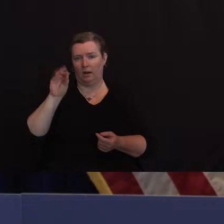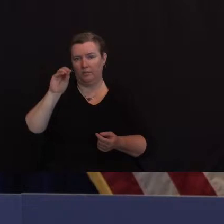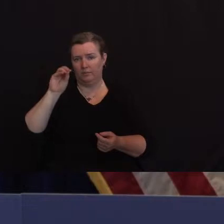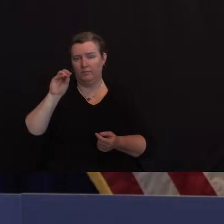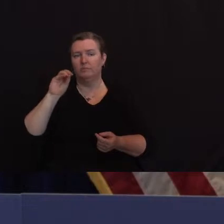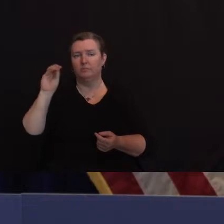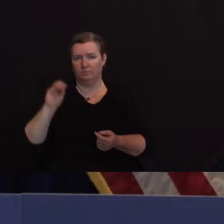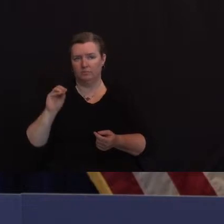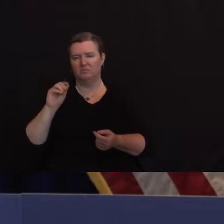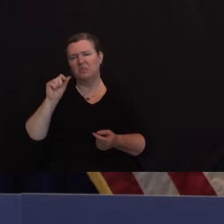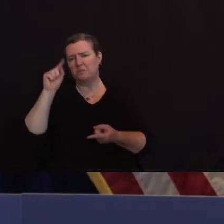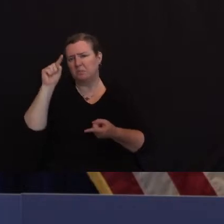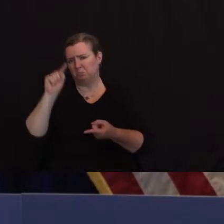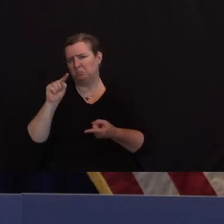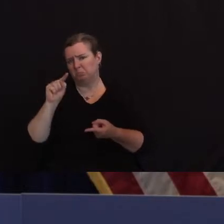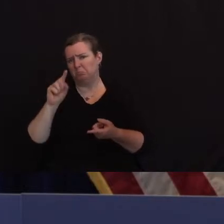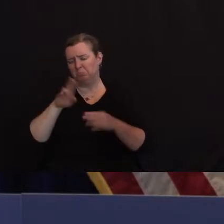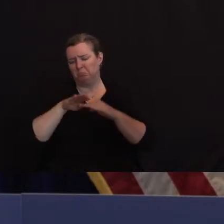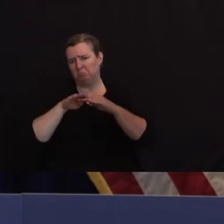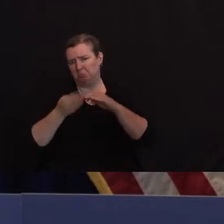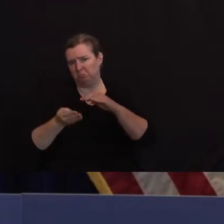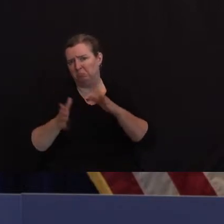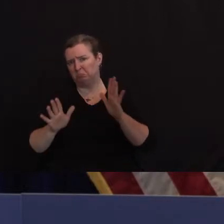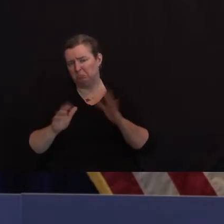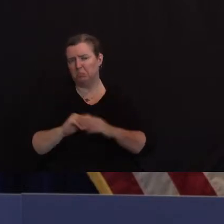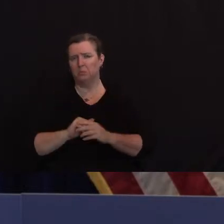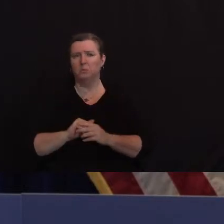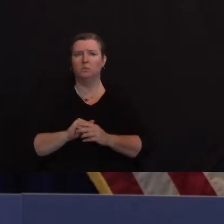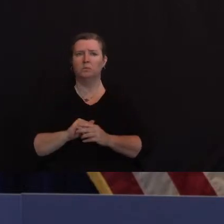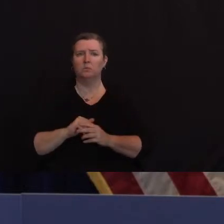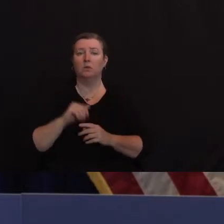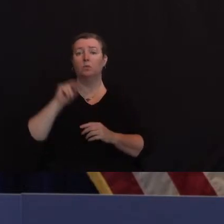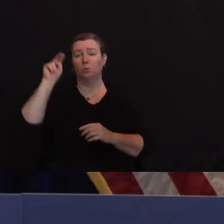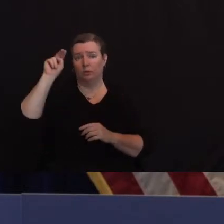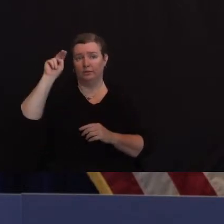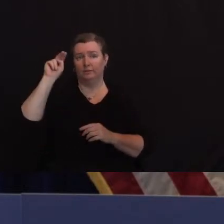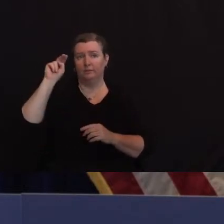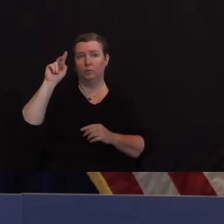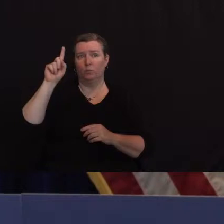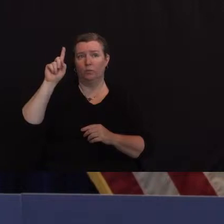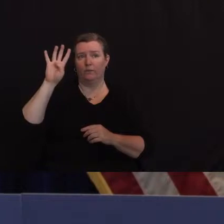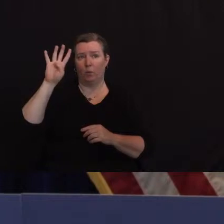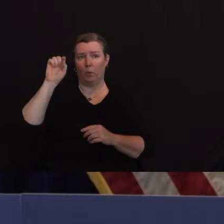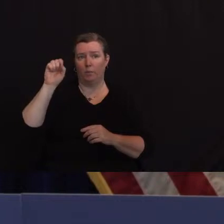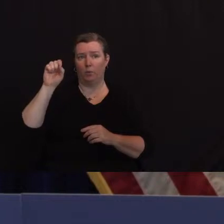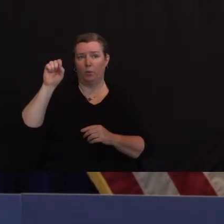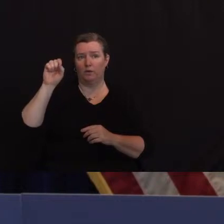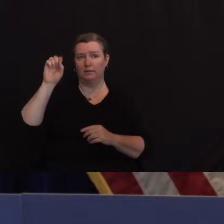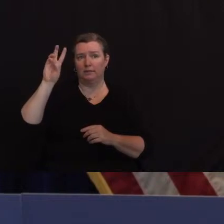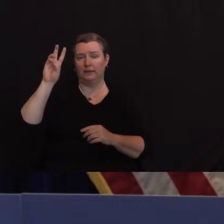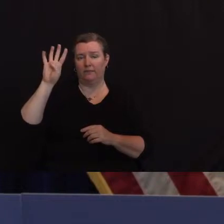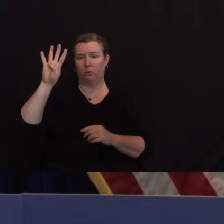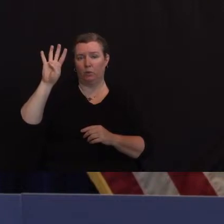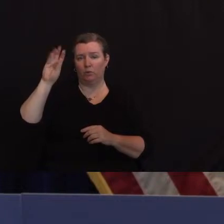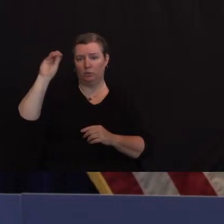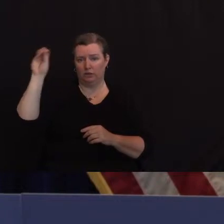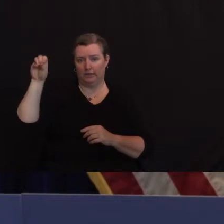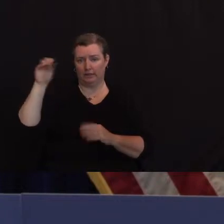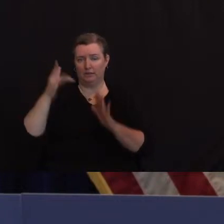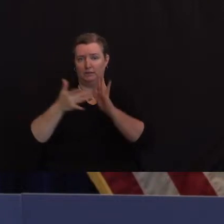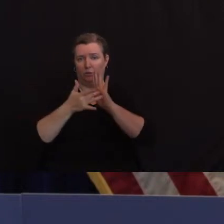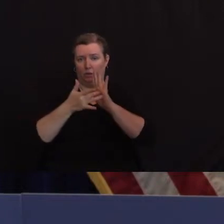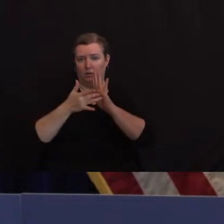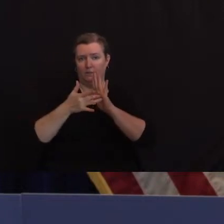our positivity, which is a good thing. The northern part of the state reports 4.64%, the central part of the